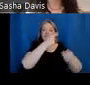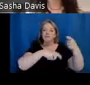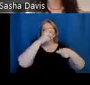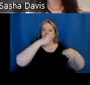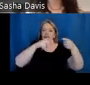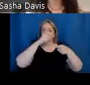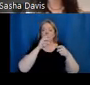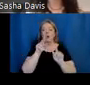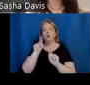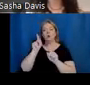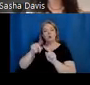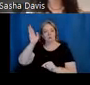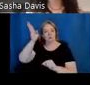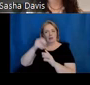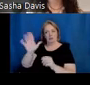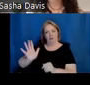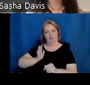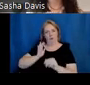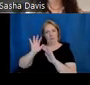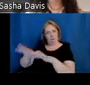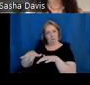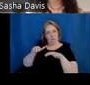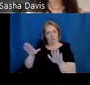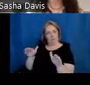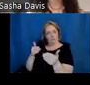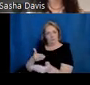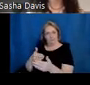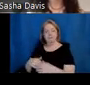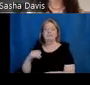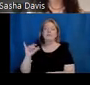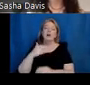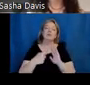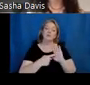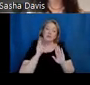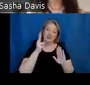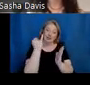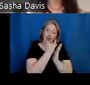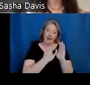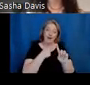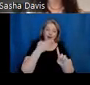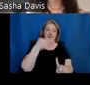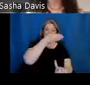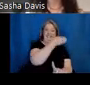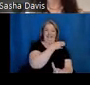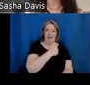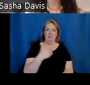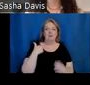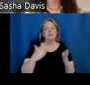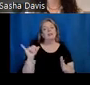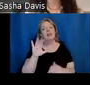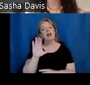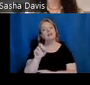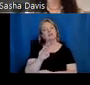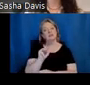formal parlor. The club also often exhibits historic artworks by earlier members, like ceramics by